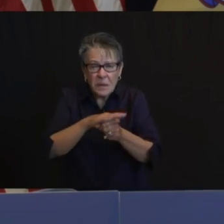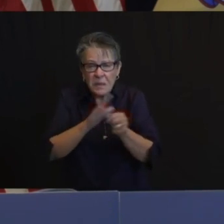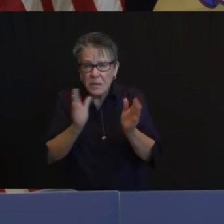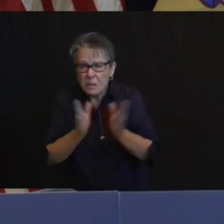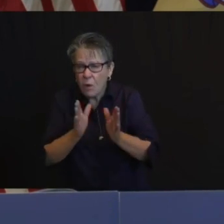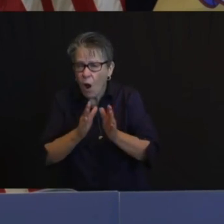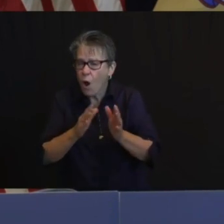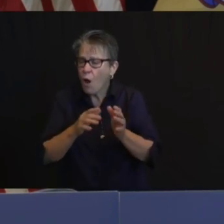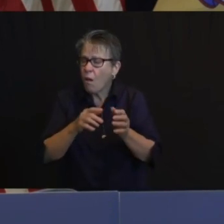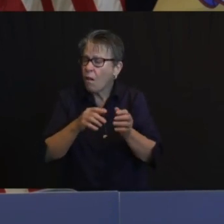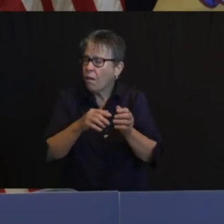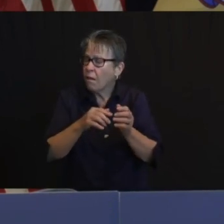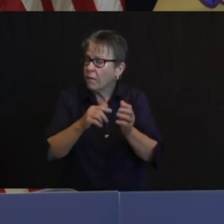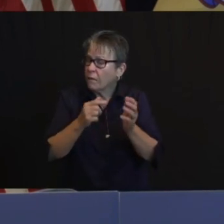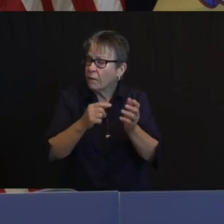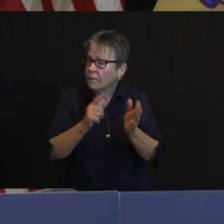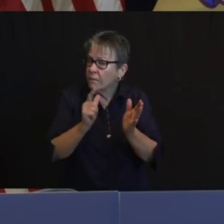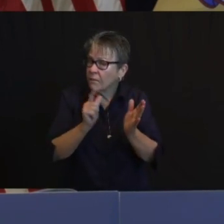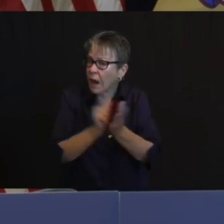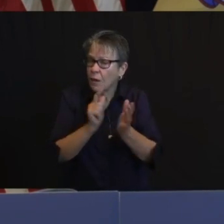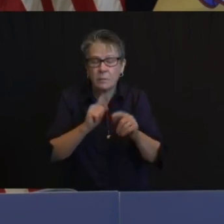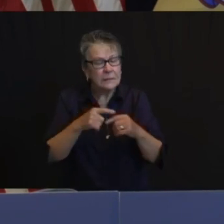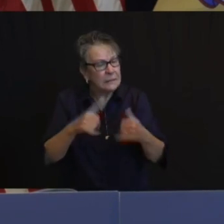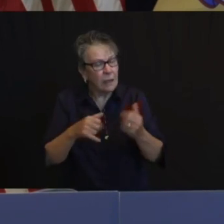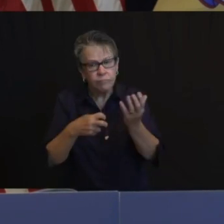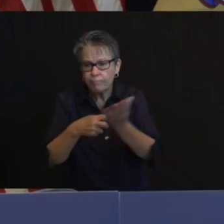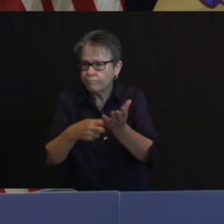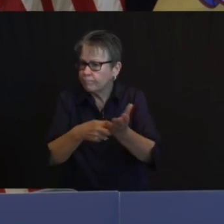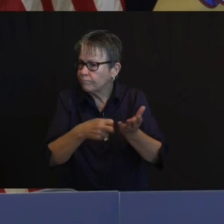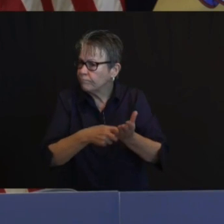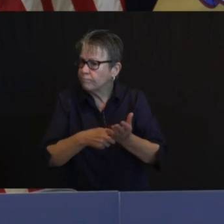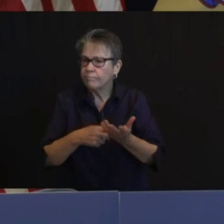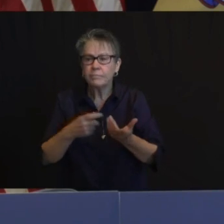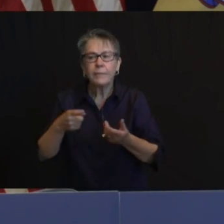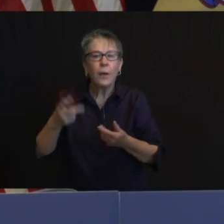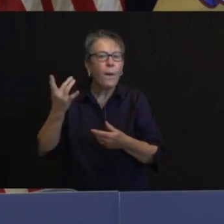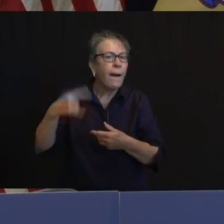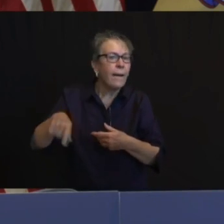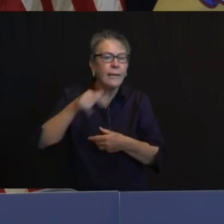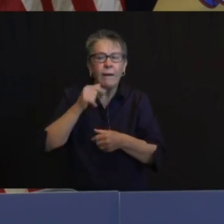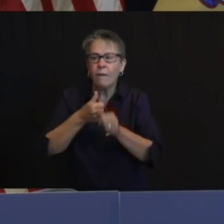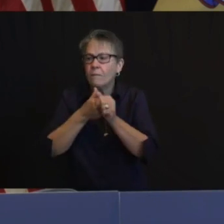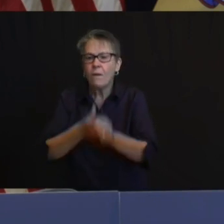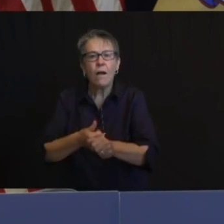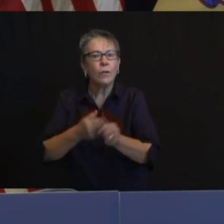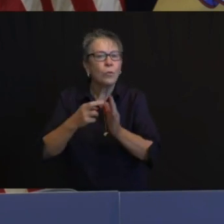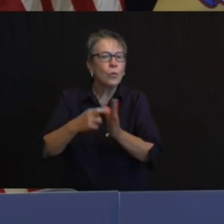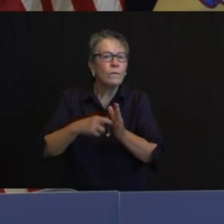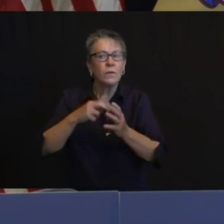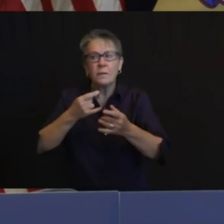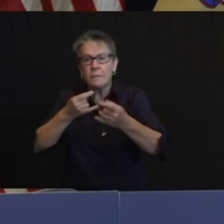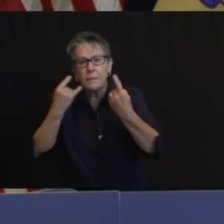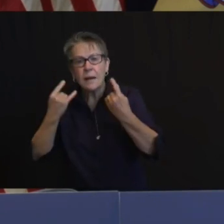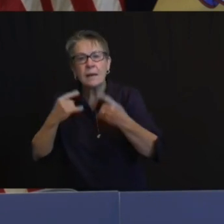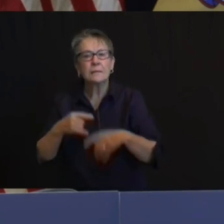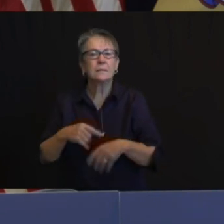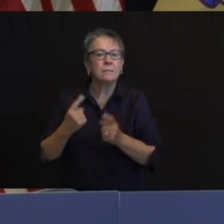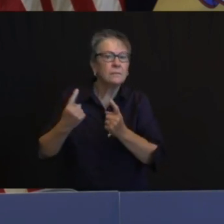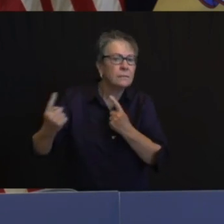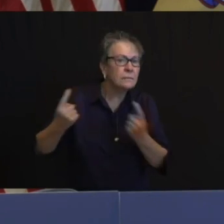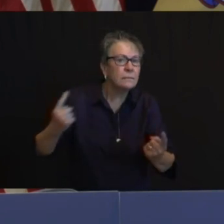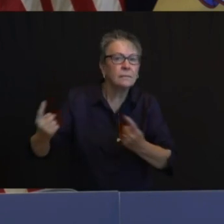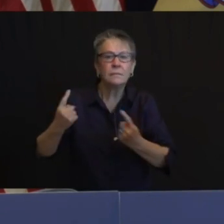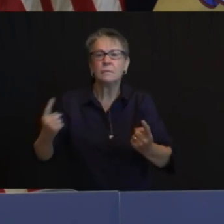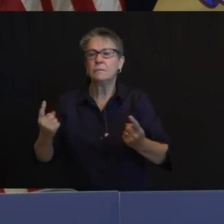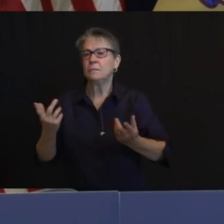social distancing, employees not wearing facial coverings, and I would refer anybody with specifics in the city of Elizabeth